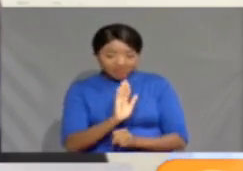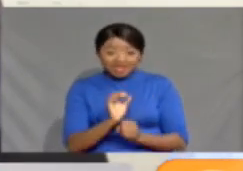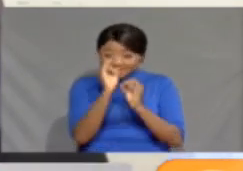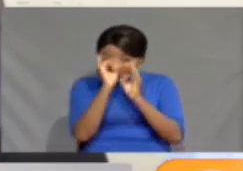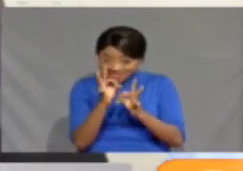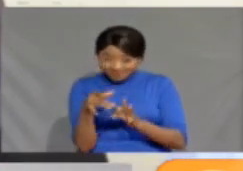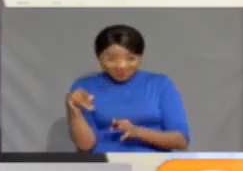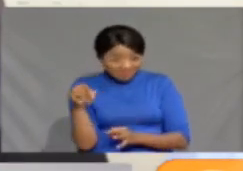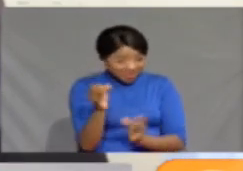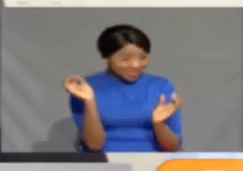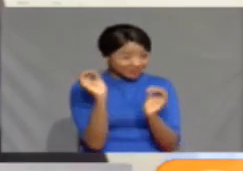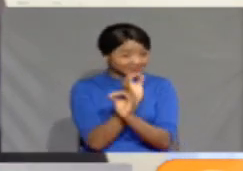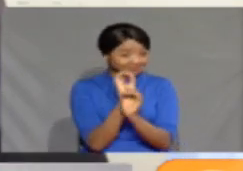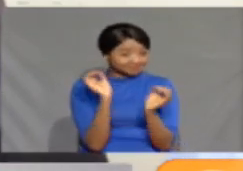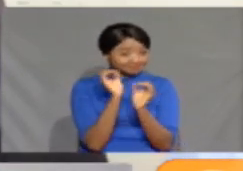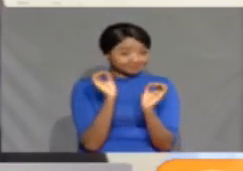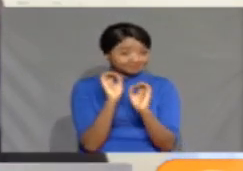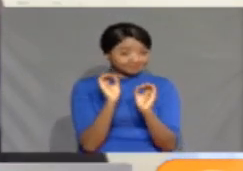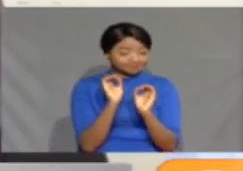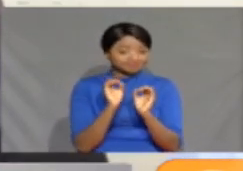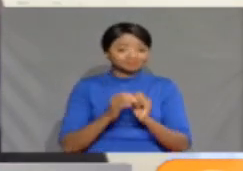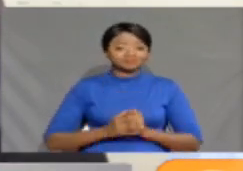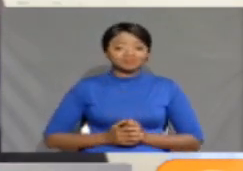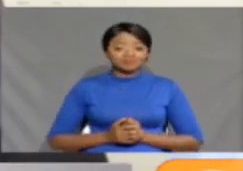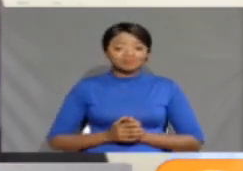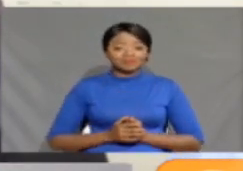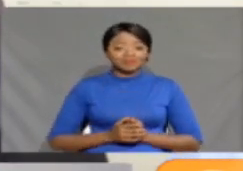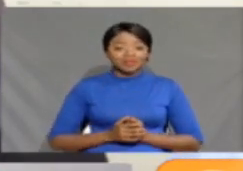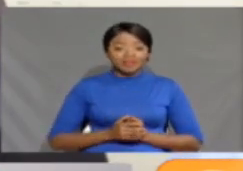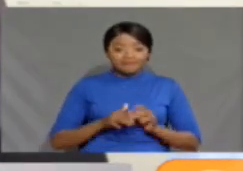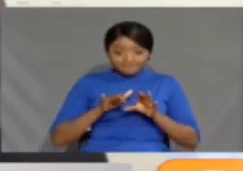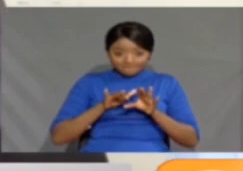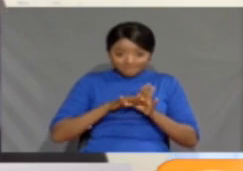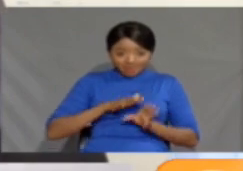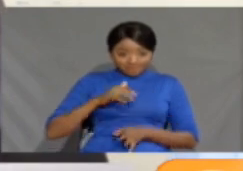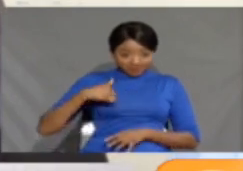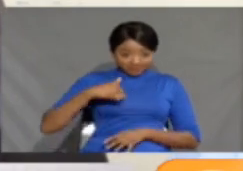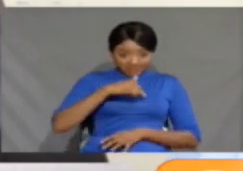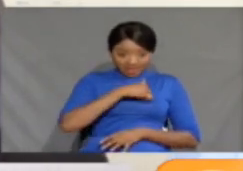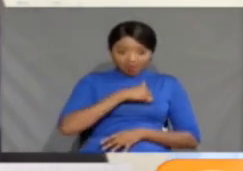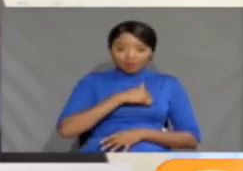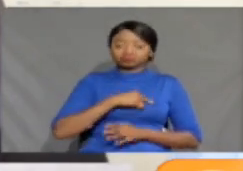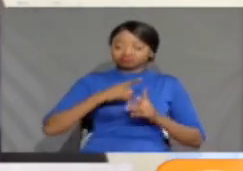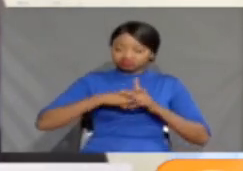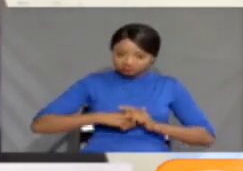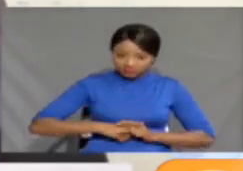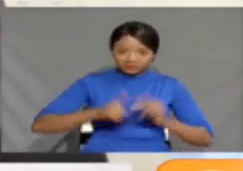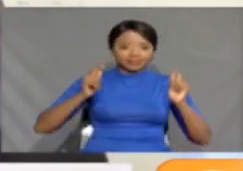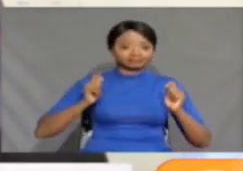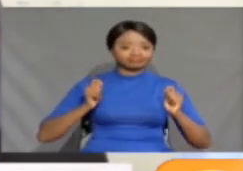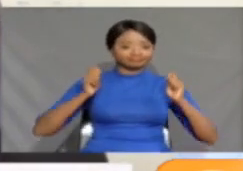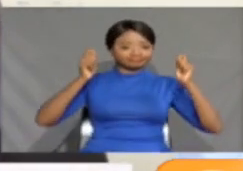which to do this, our members shall proceed on strike without further notice.